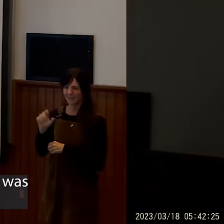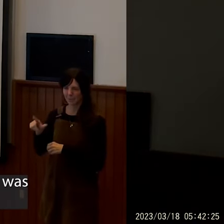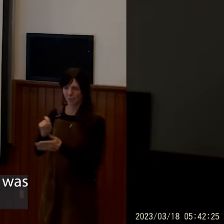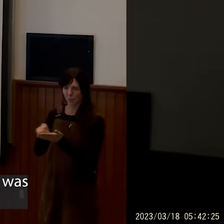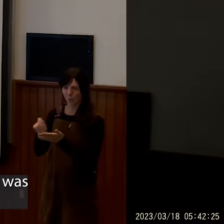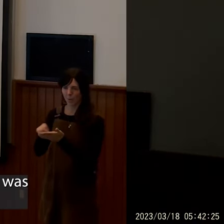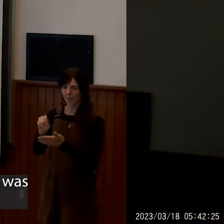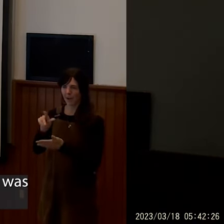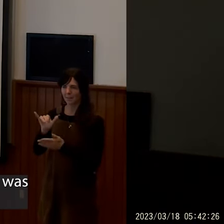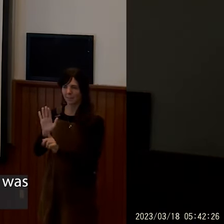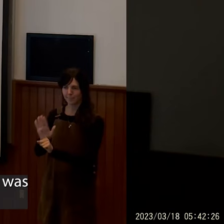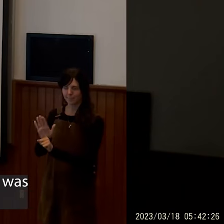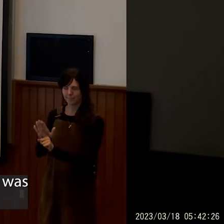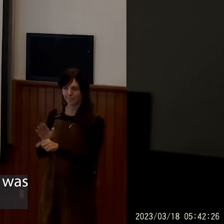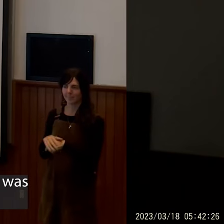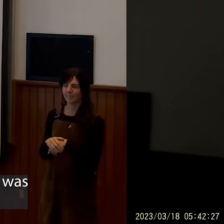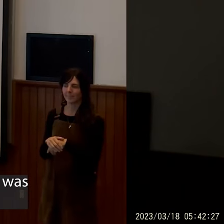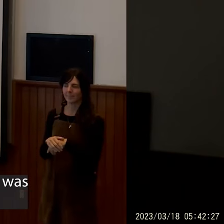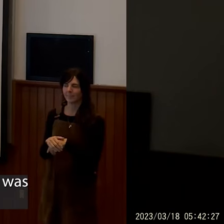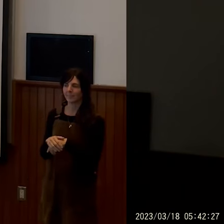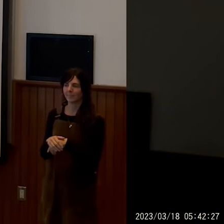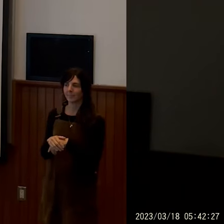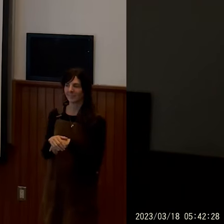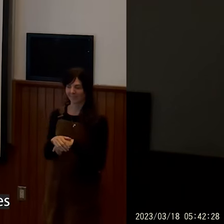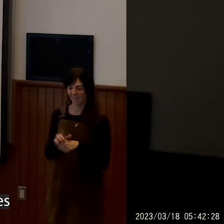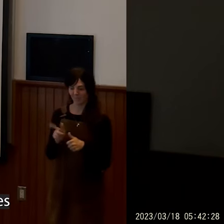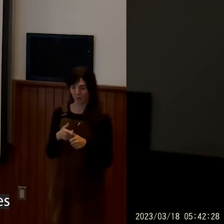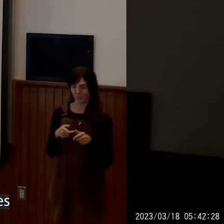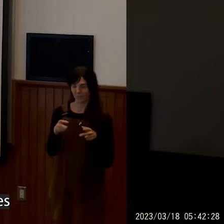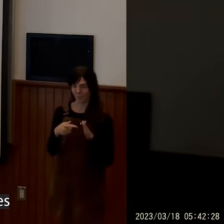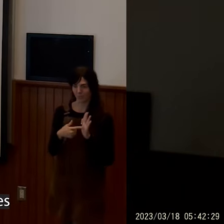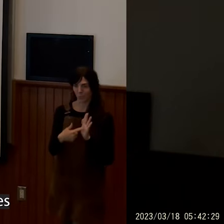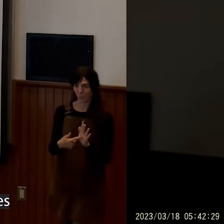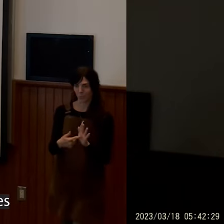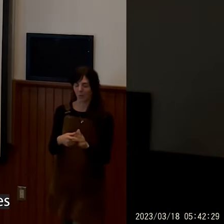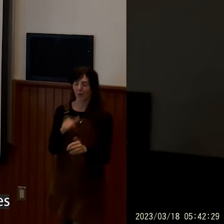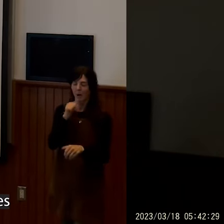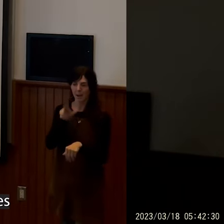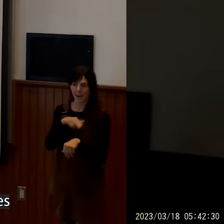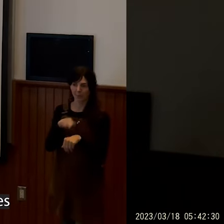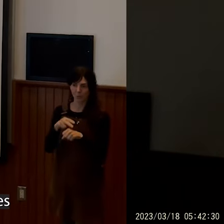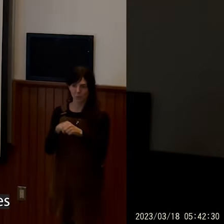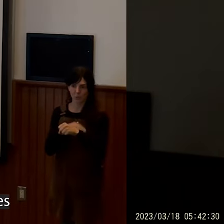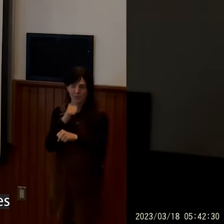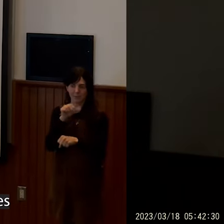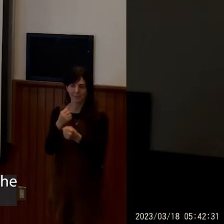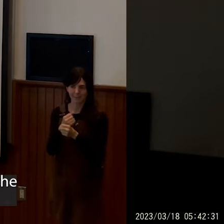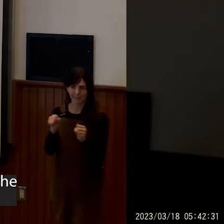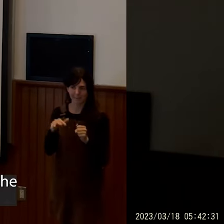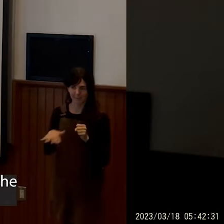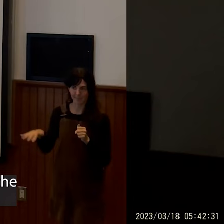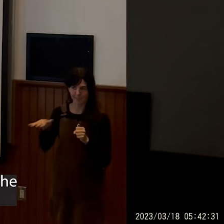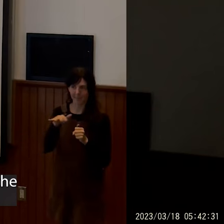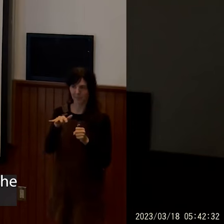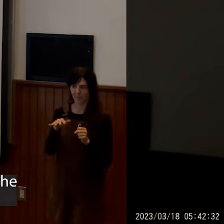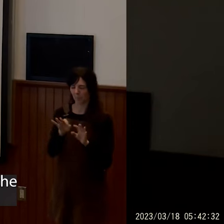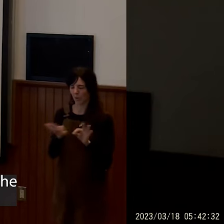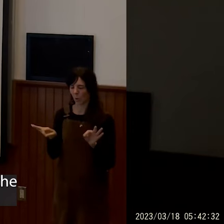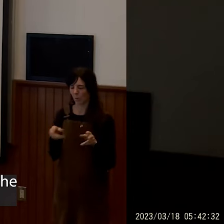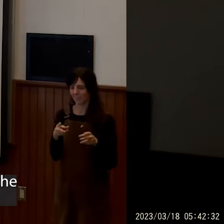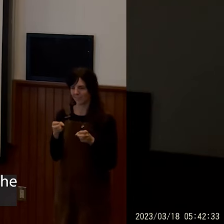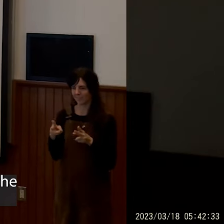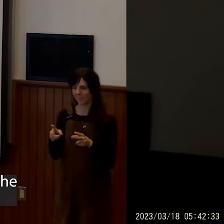the essay that was quoted at the beginning, Unnatural Bridges, Unsafe Spaces. And as far as I know,